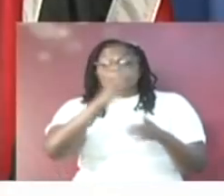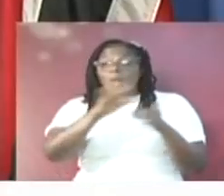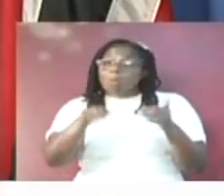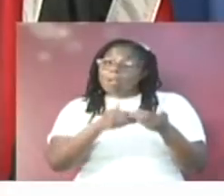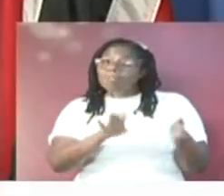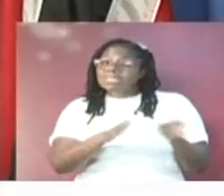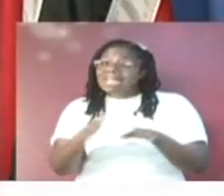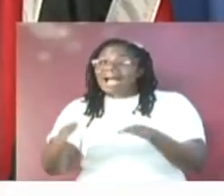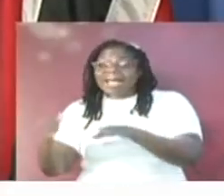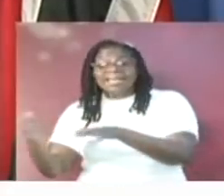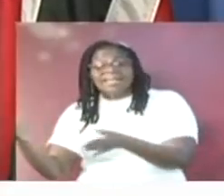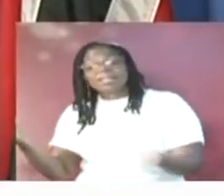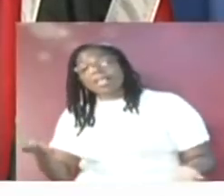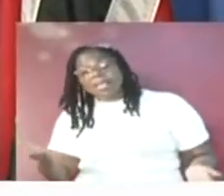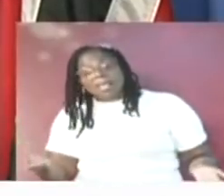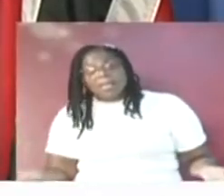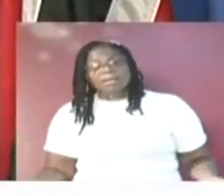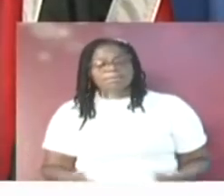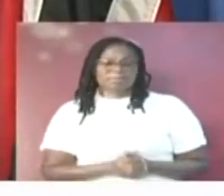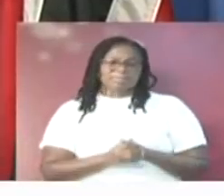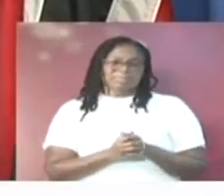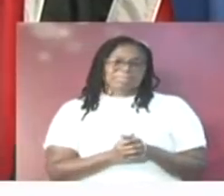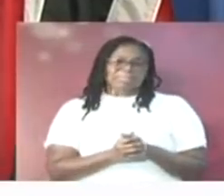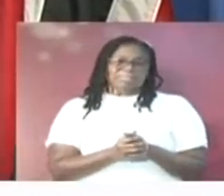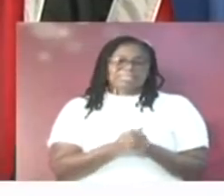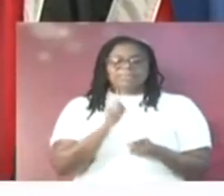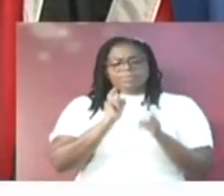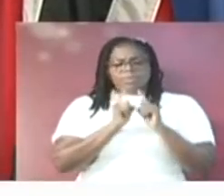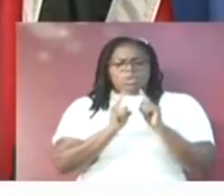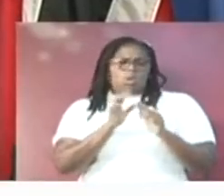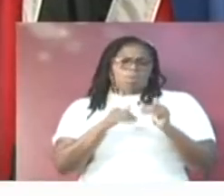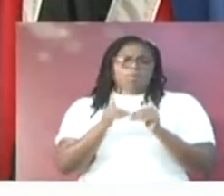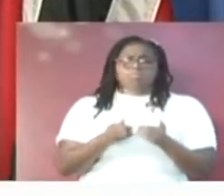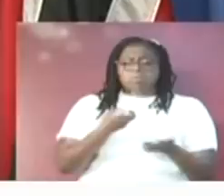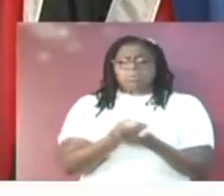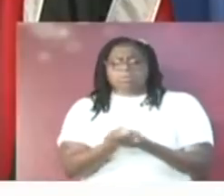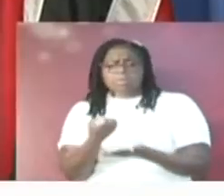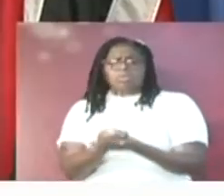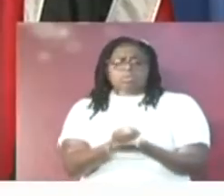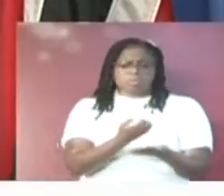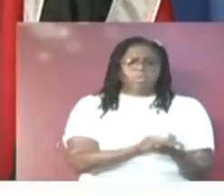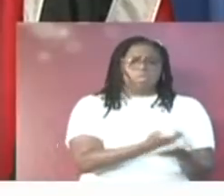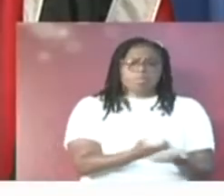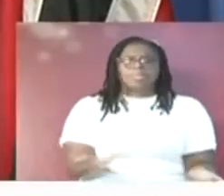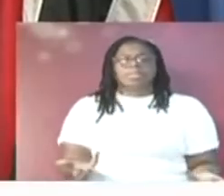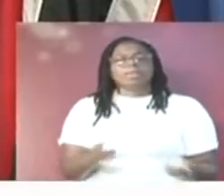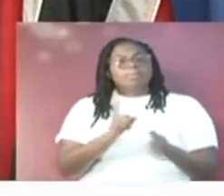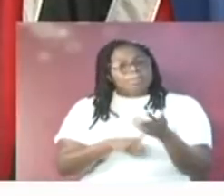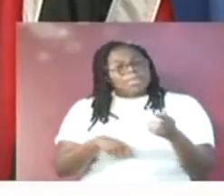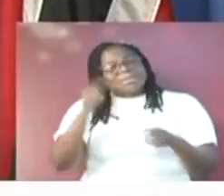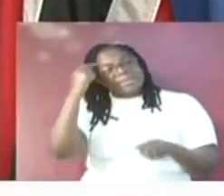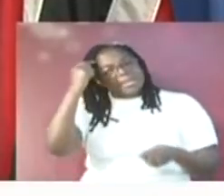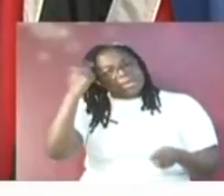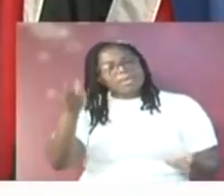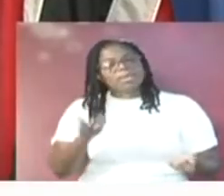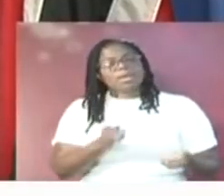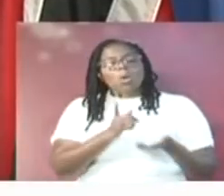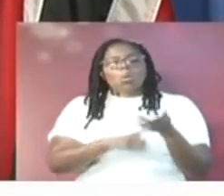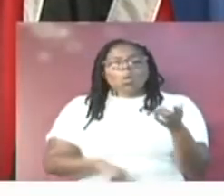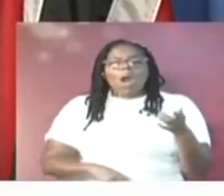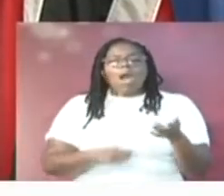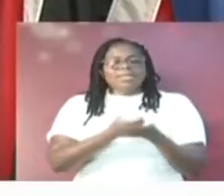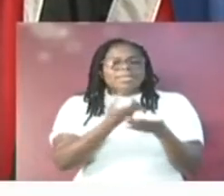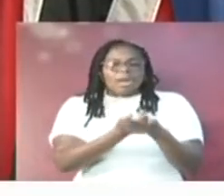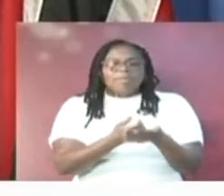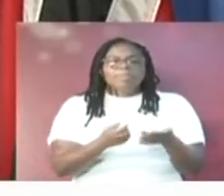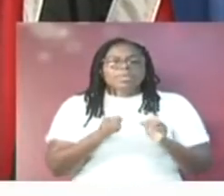But what kind of economy are we going to preserve if the outcome of not intervening now with economic